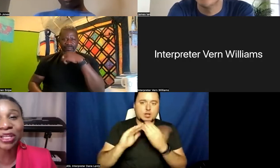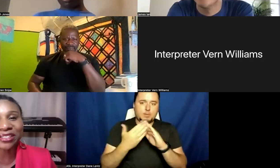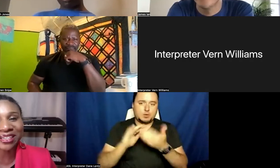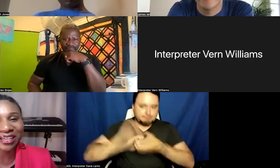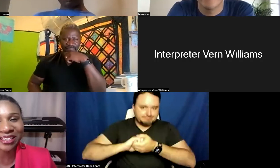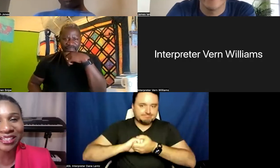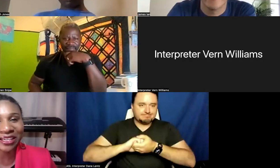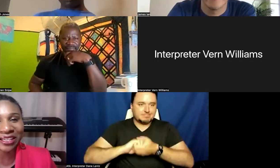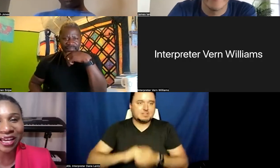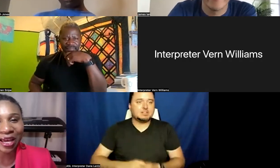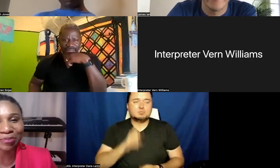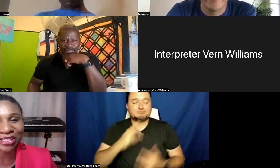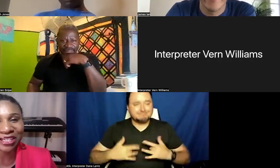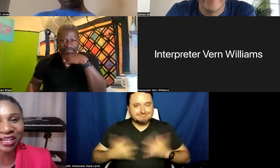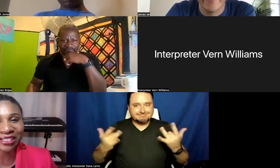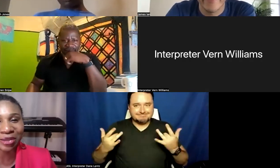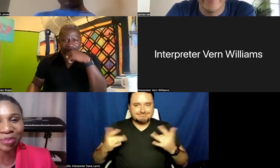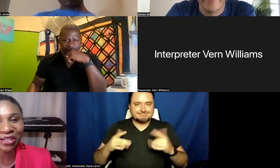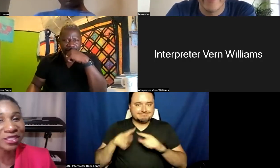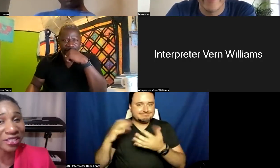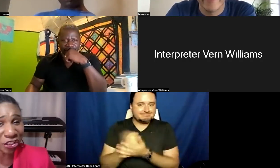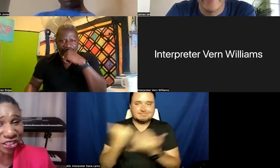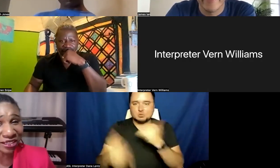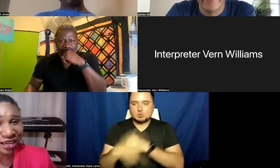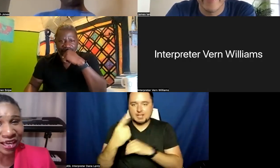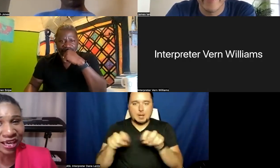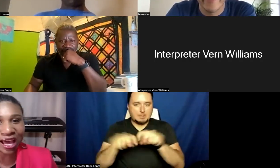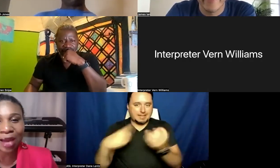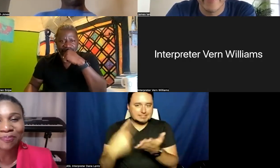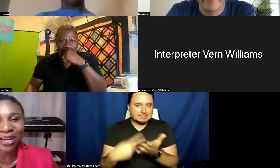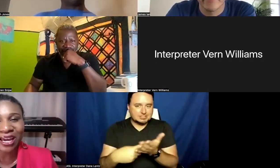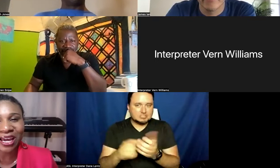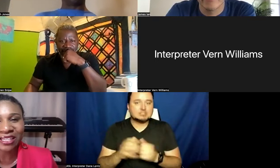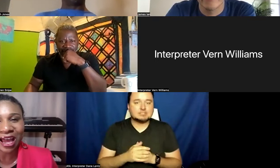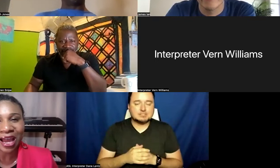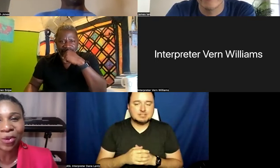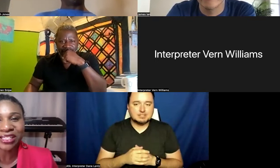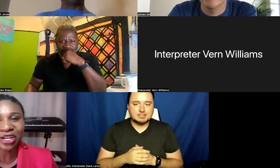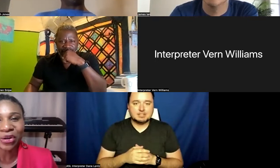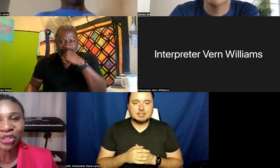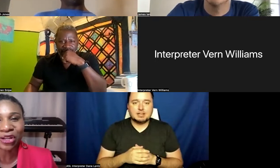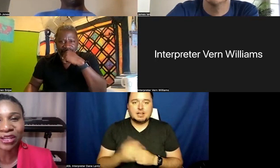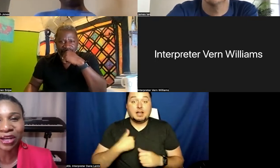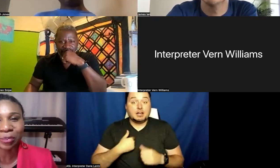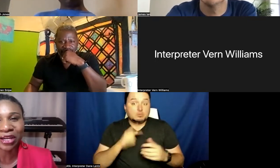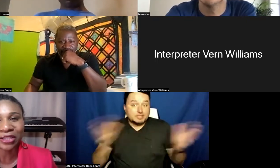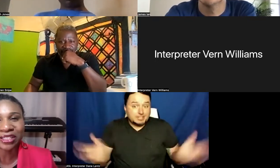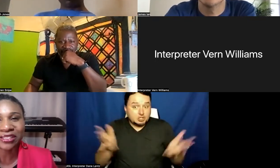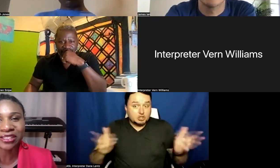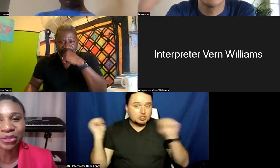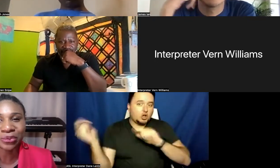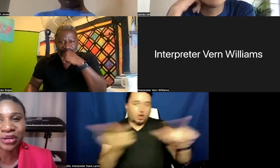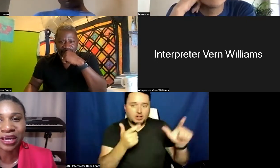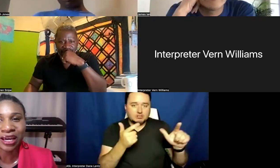So I'm really excited to get into today's panel discussion. And I want to encourage all of the other